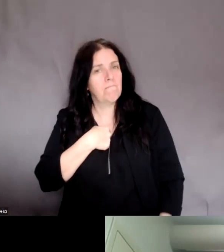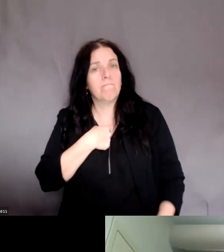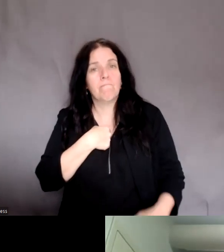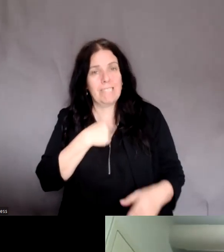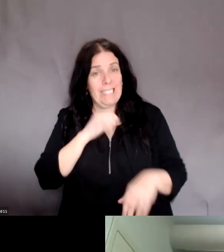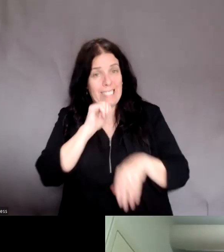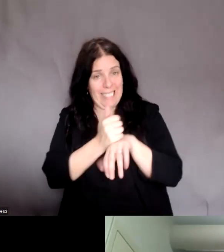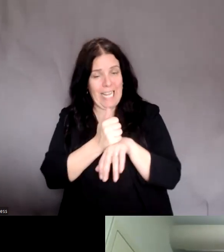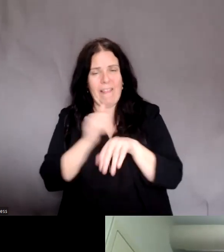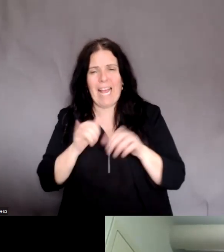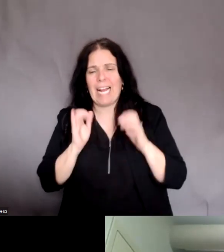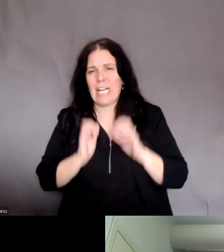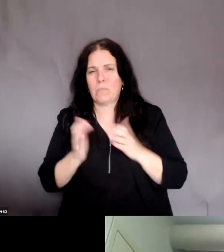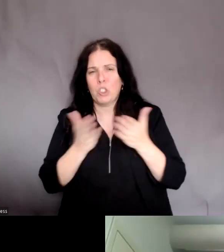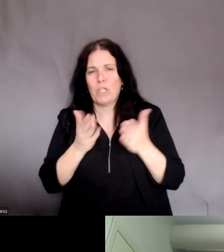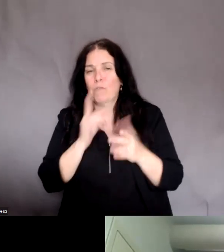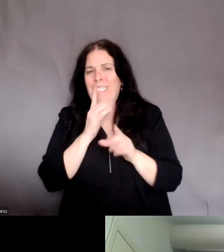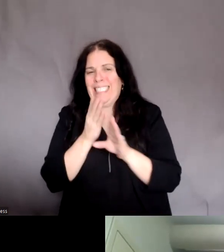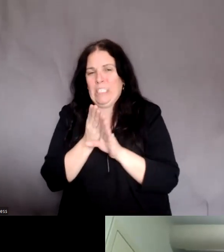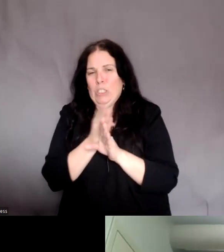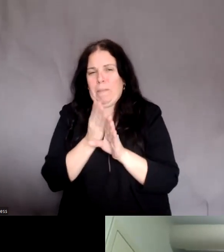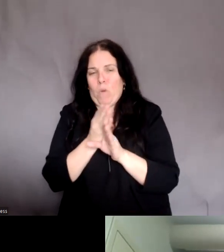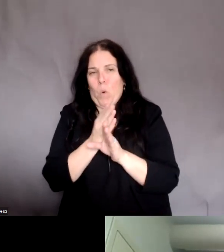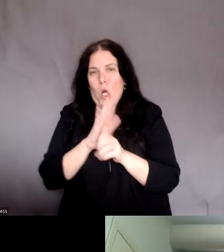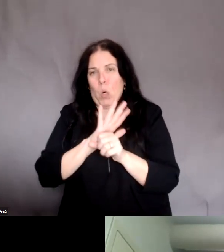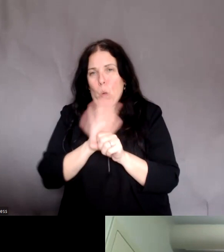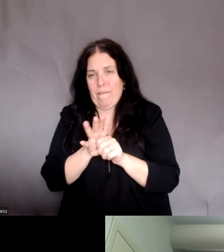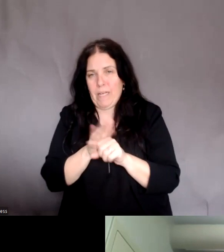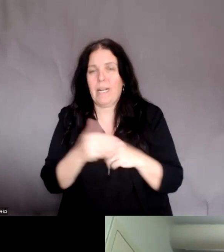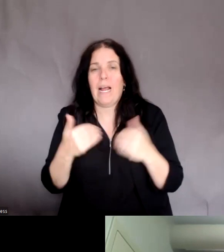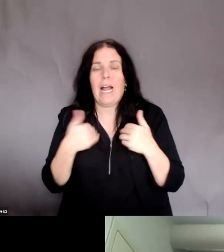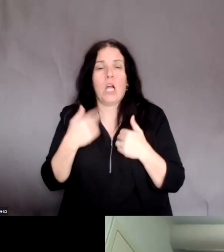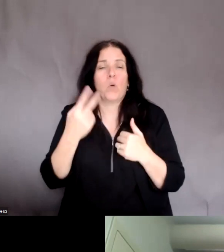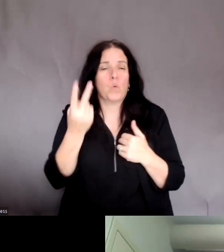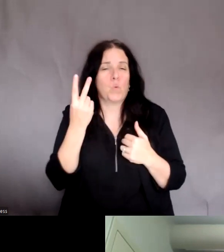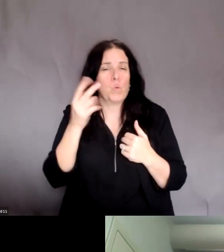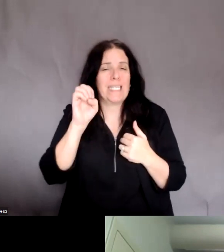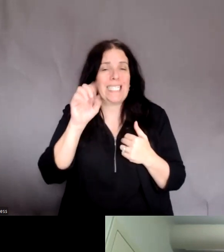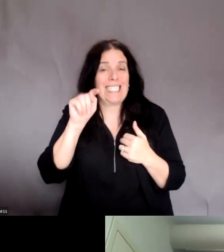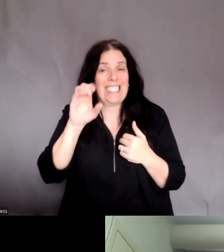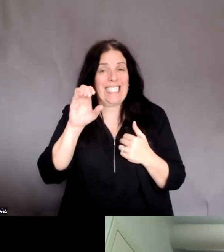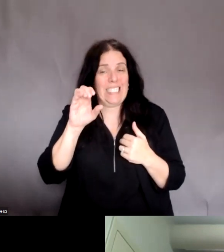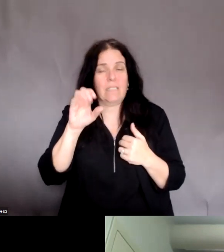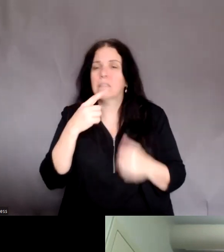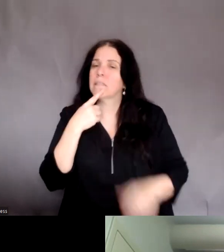program just before the pandemic, we had 2 ETCs back to back say to us, how